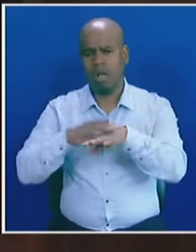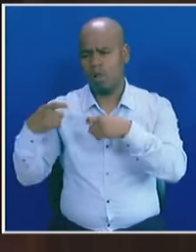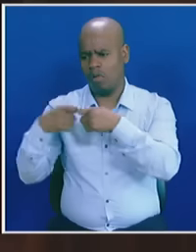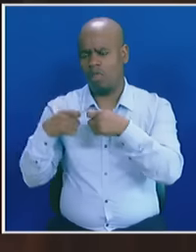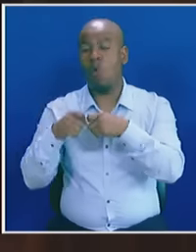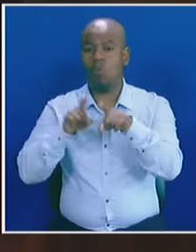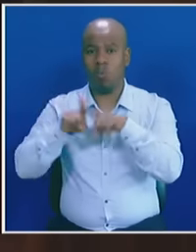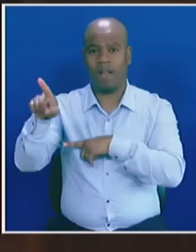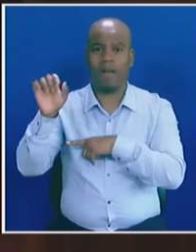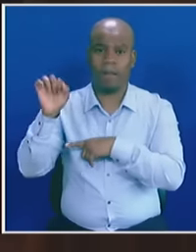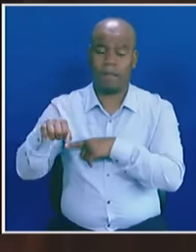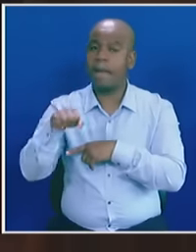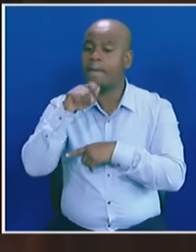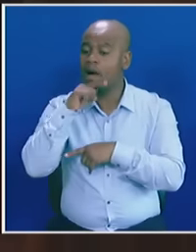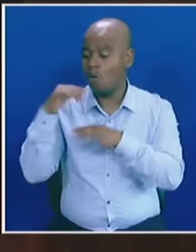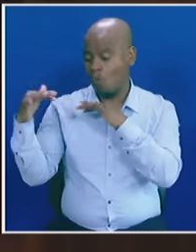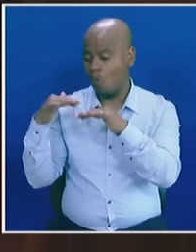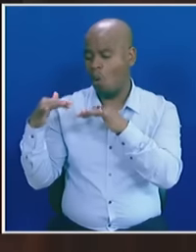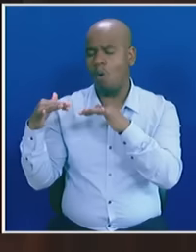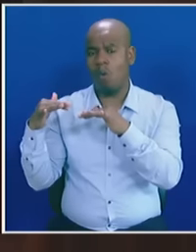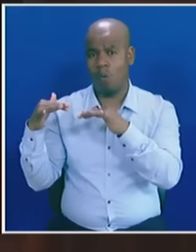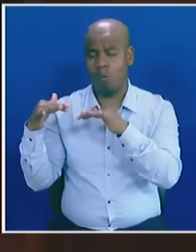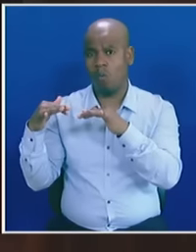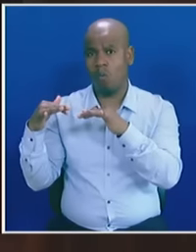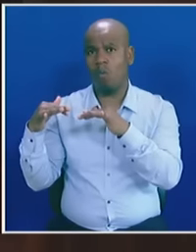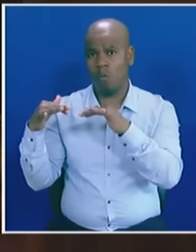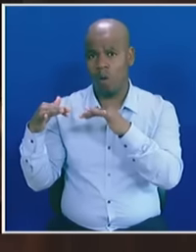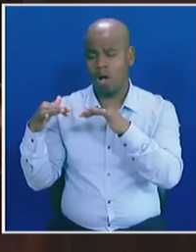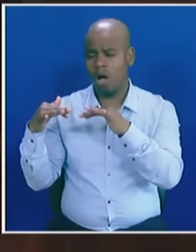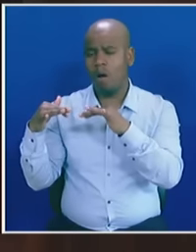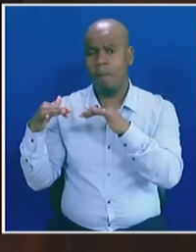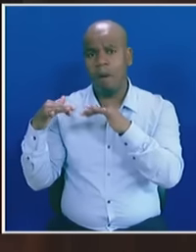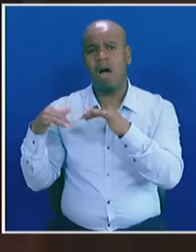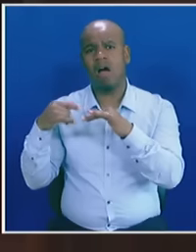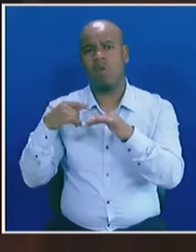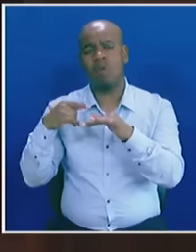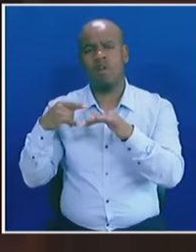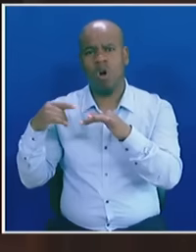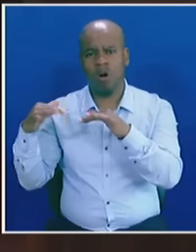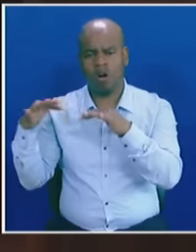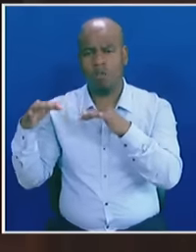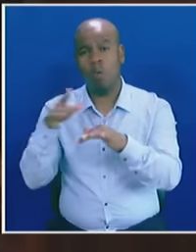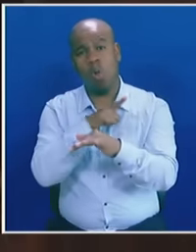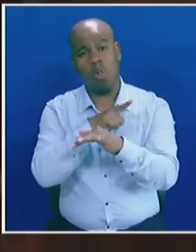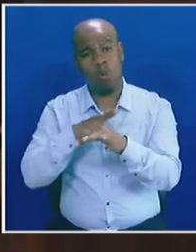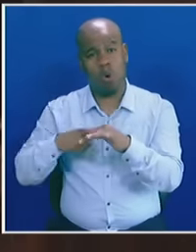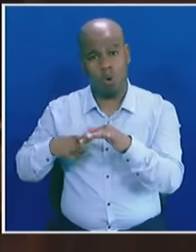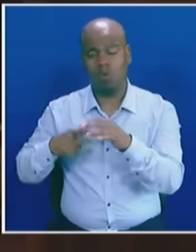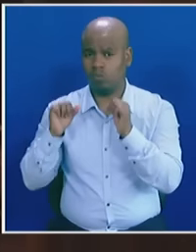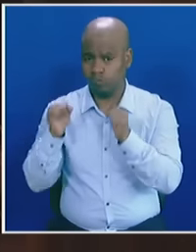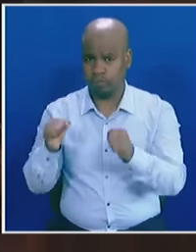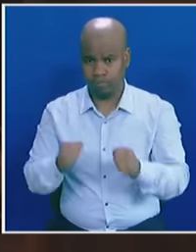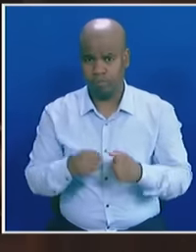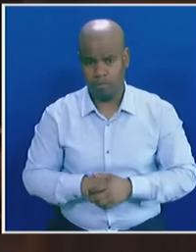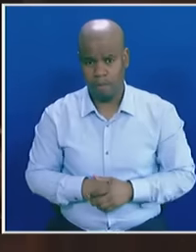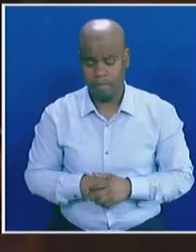the war will be very, very long. The greatest